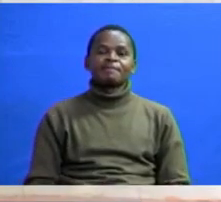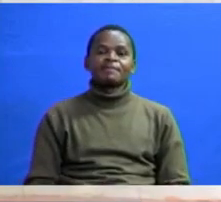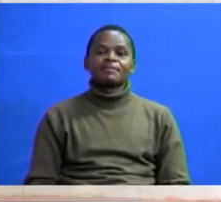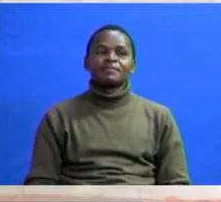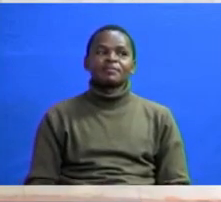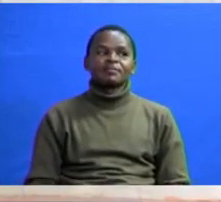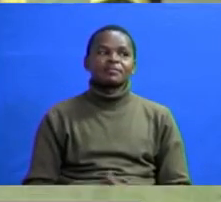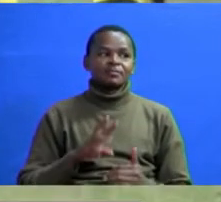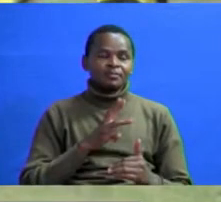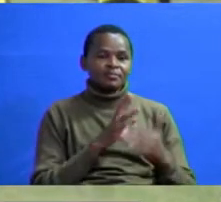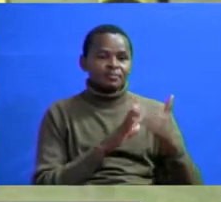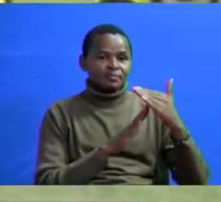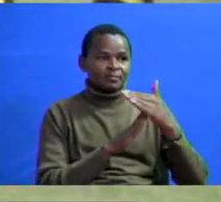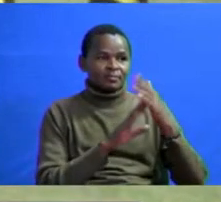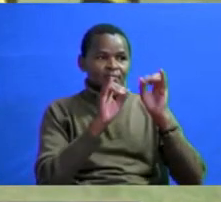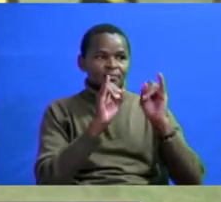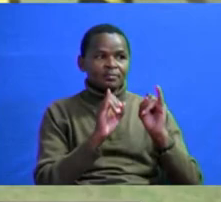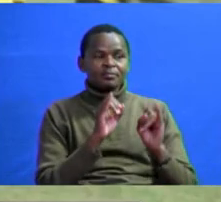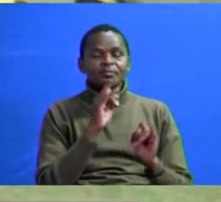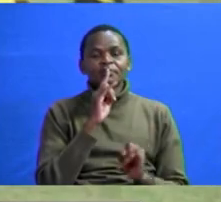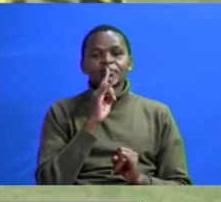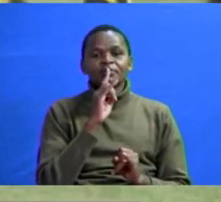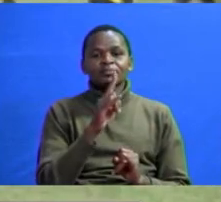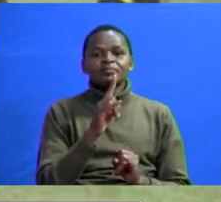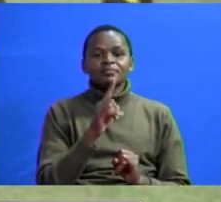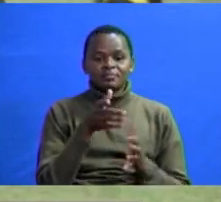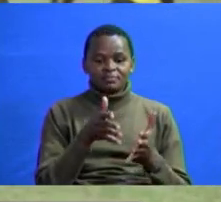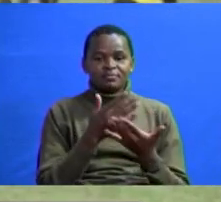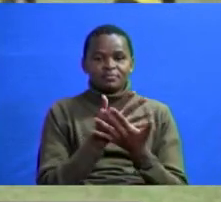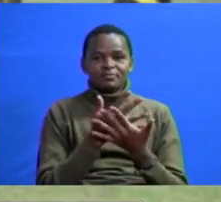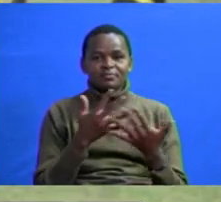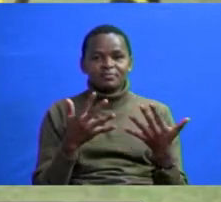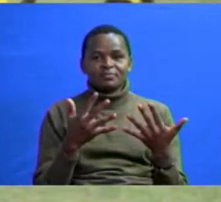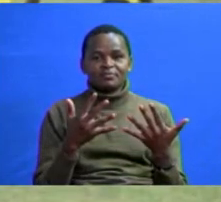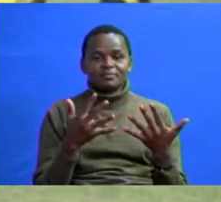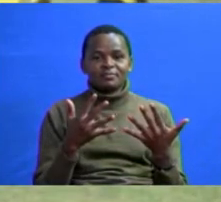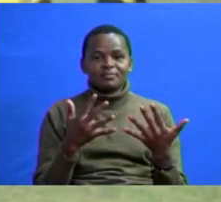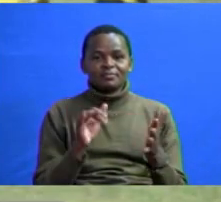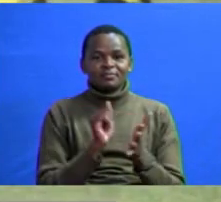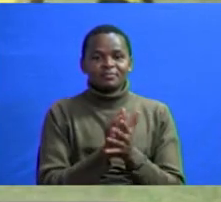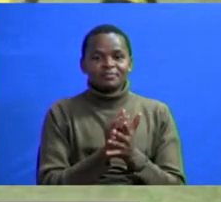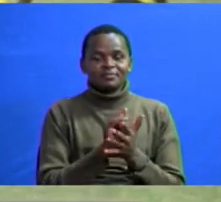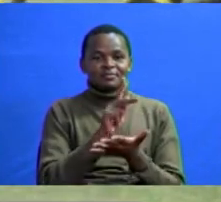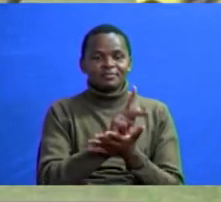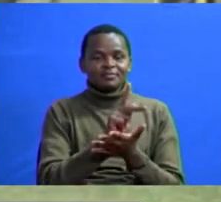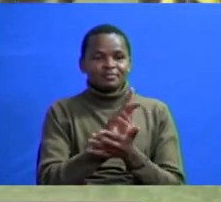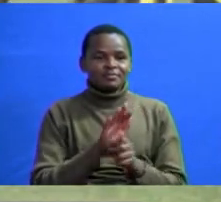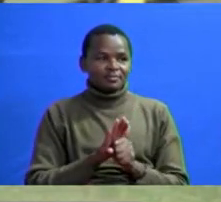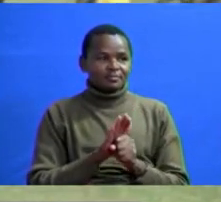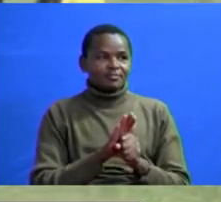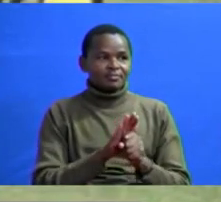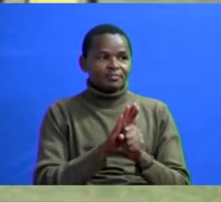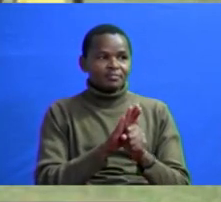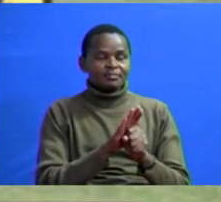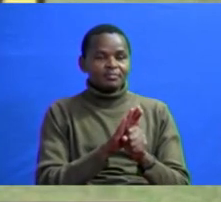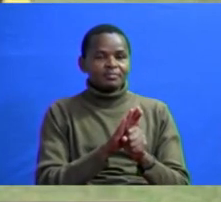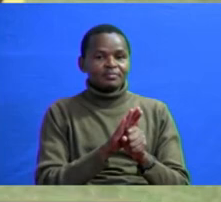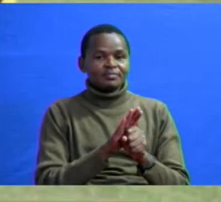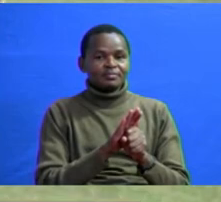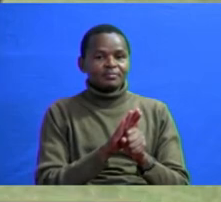We are on top of the league right now, so this is something that will keep us pushing.